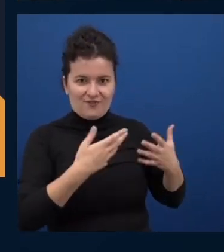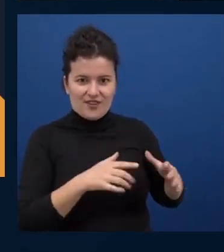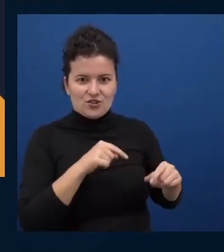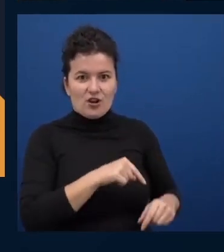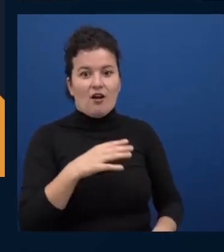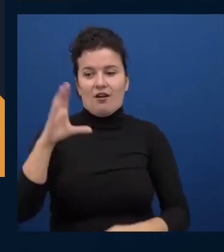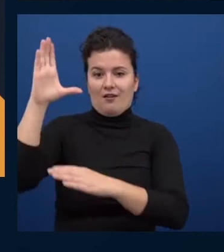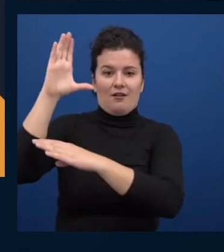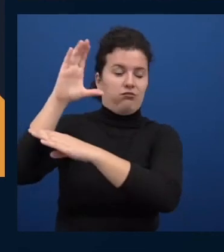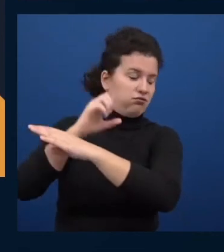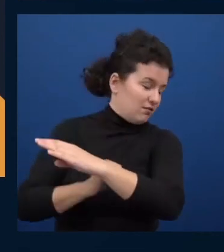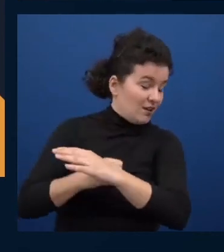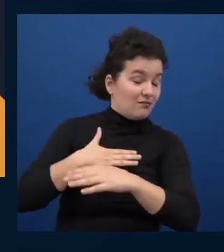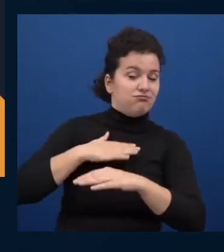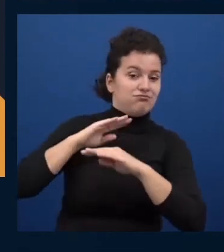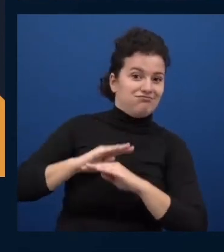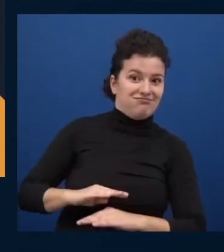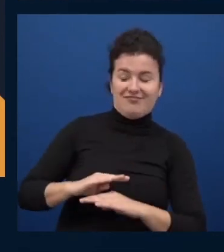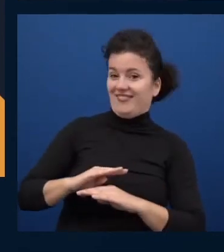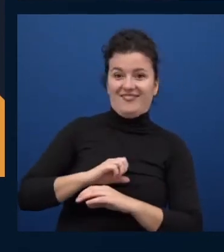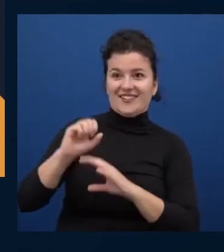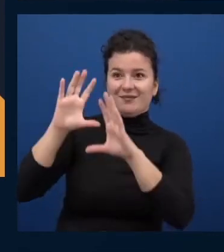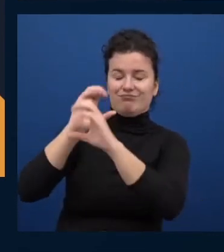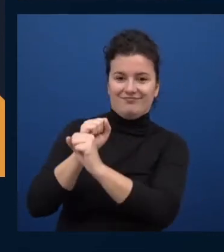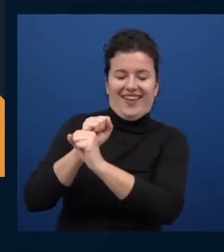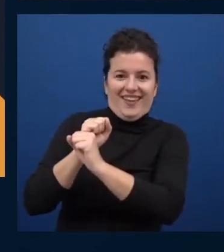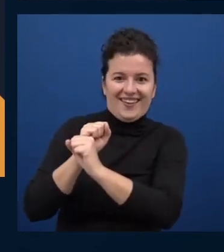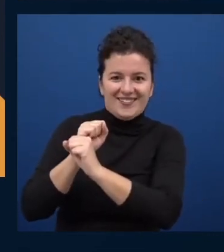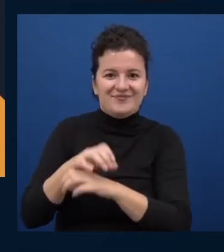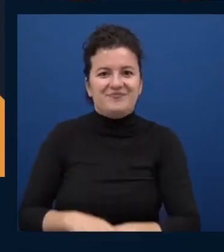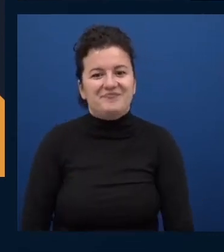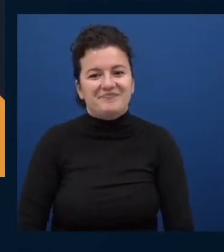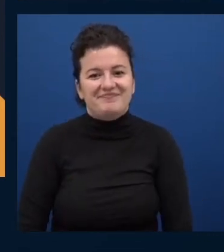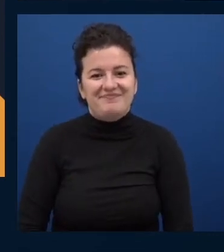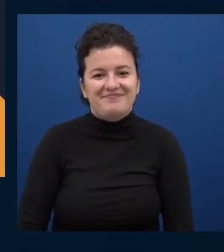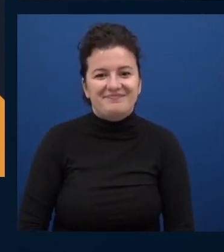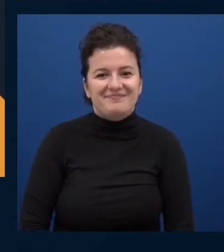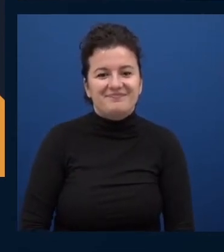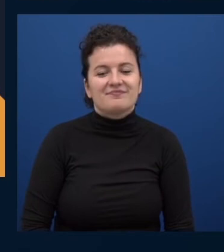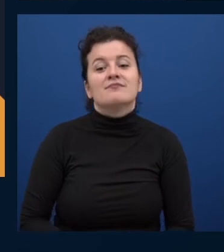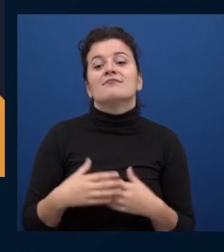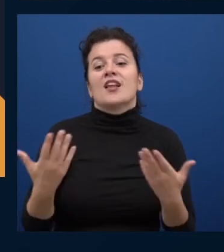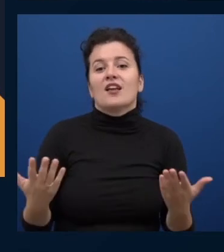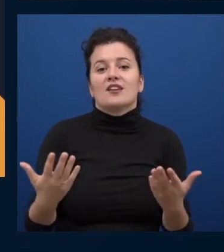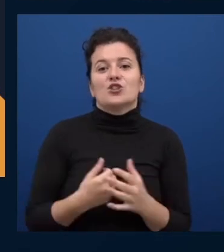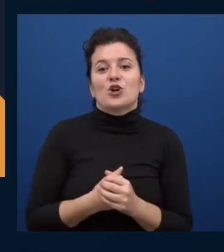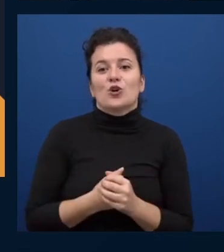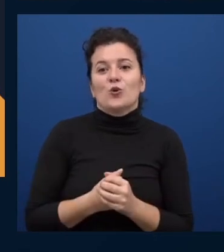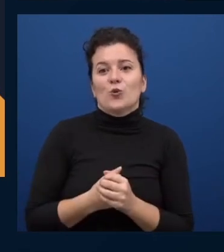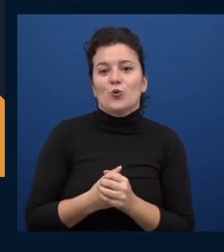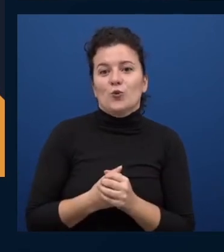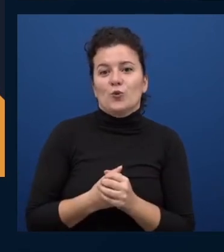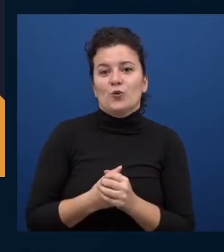Oh, the sun went away. Nice. We're we're working on